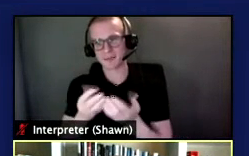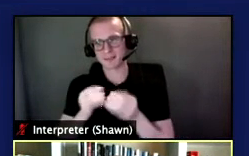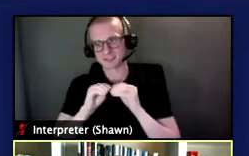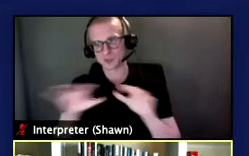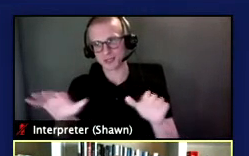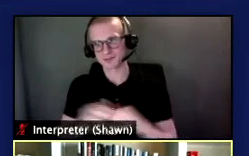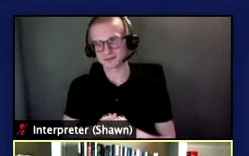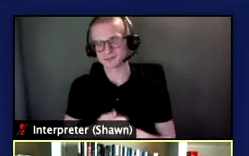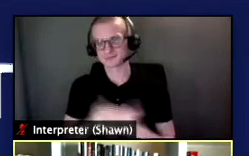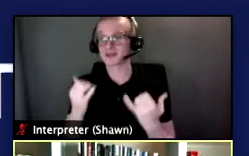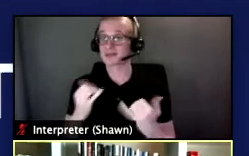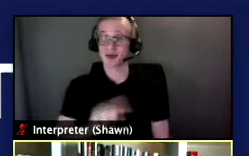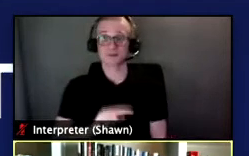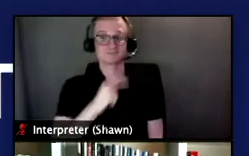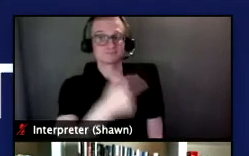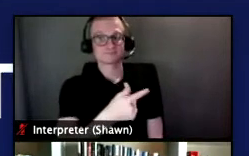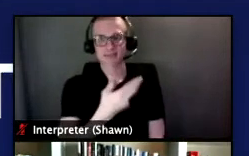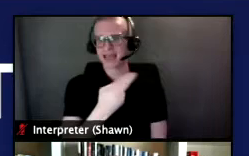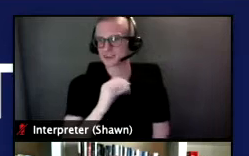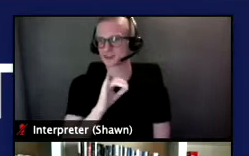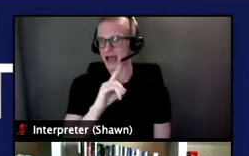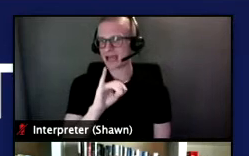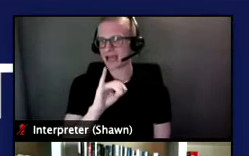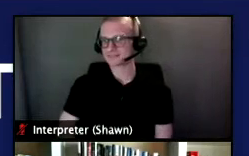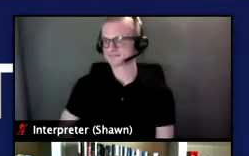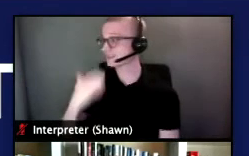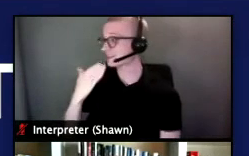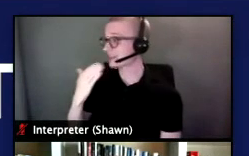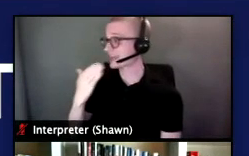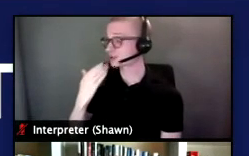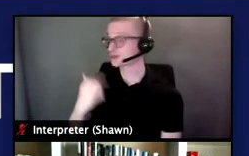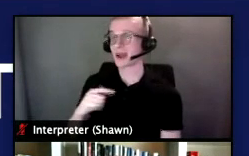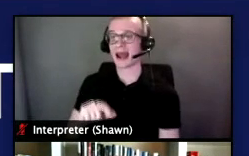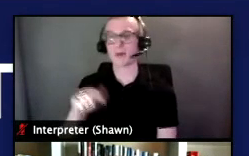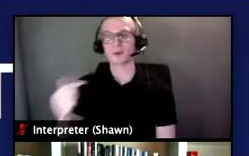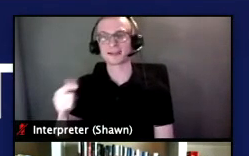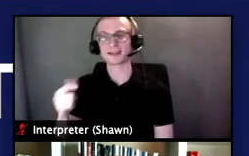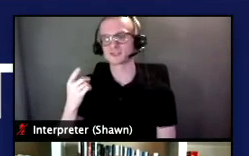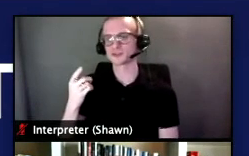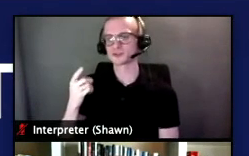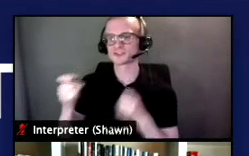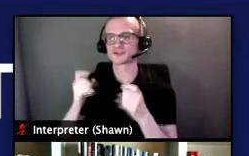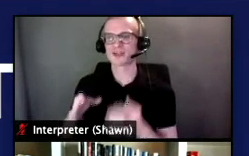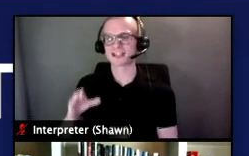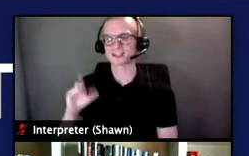Heidi. Great, thank you. And I'm going to take it over to Director Kevin Klein.